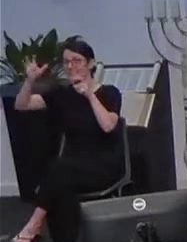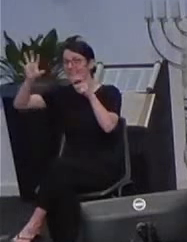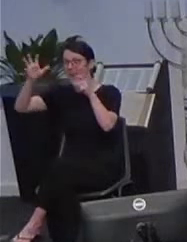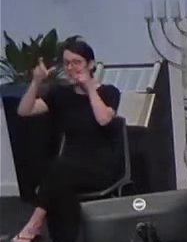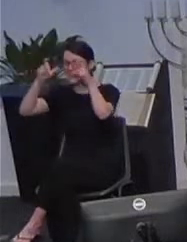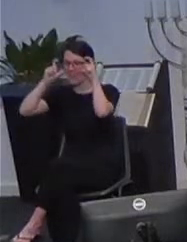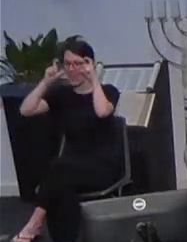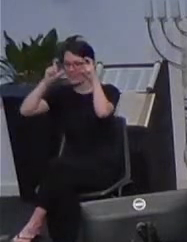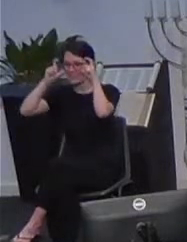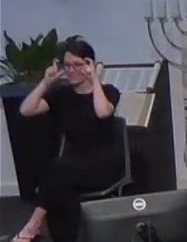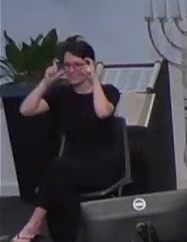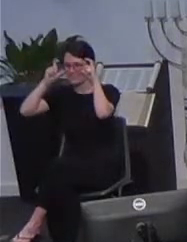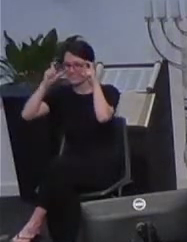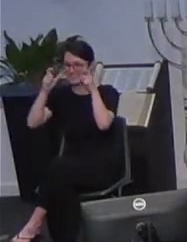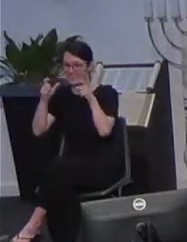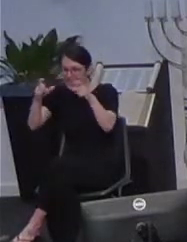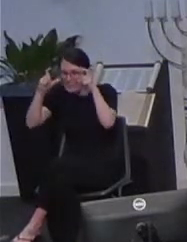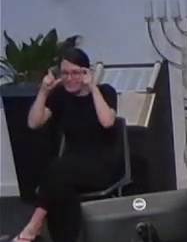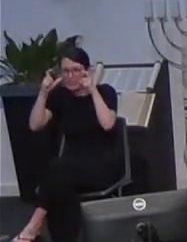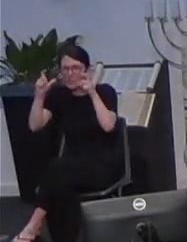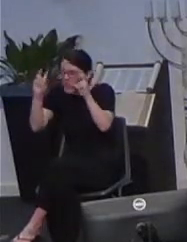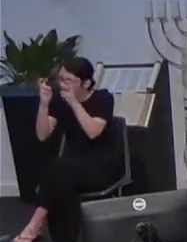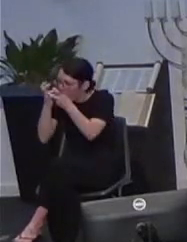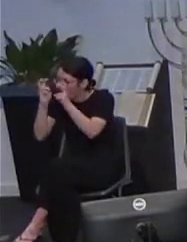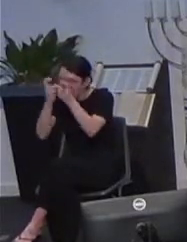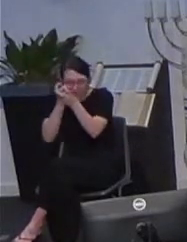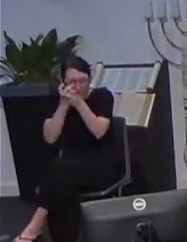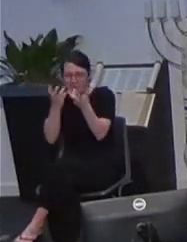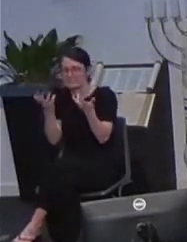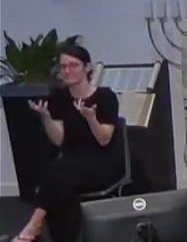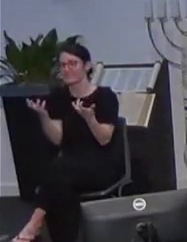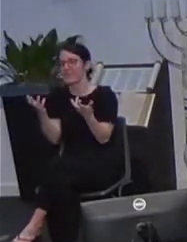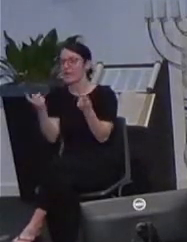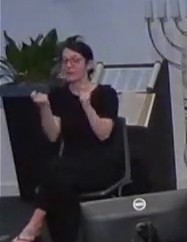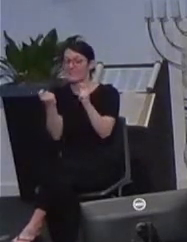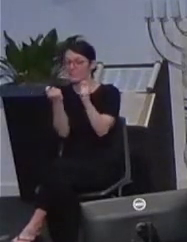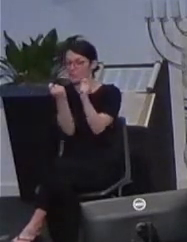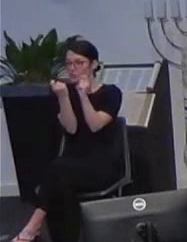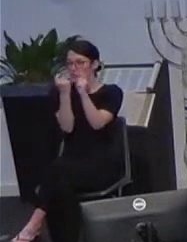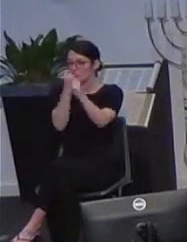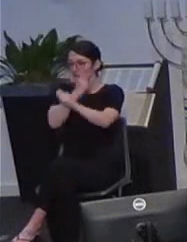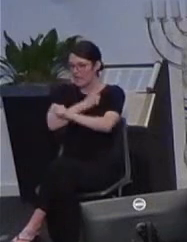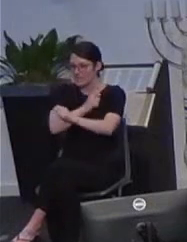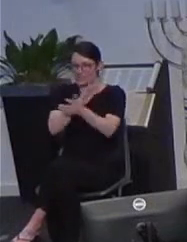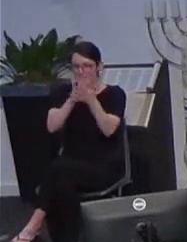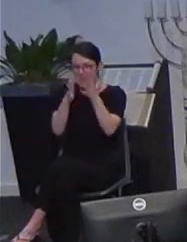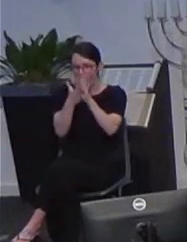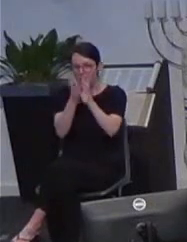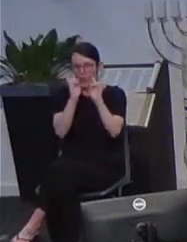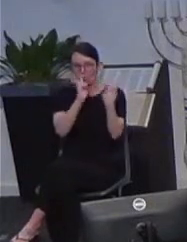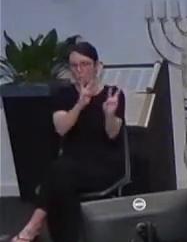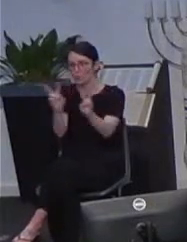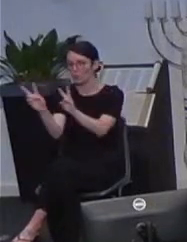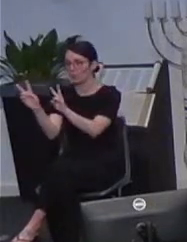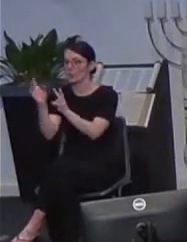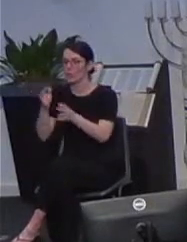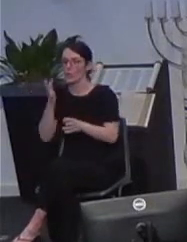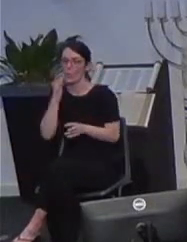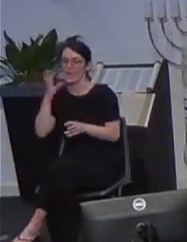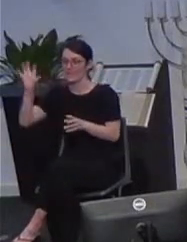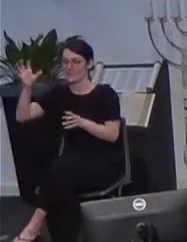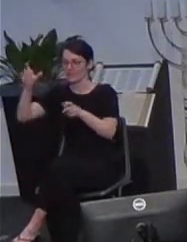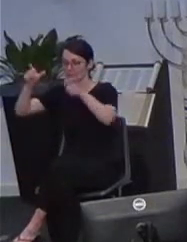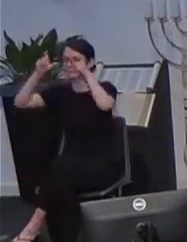Well, the thing about wearing sunglasses all the time is it changes how things look. You